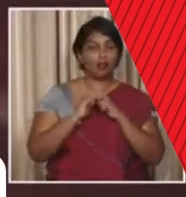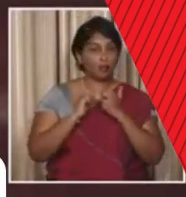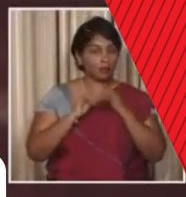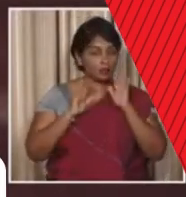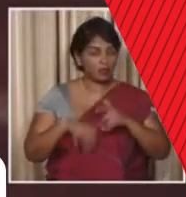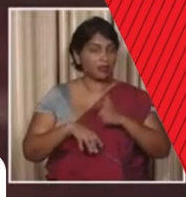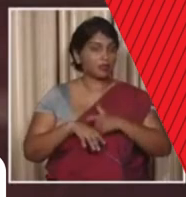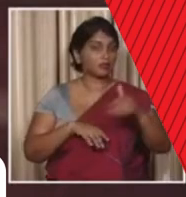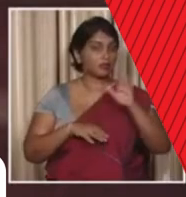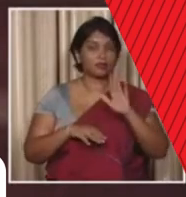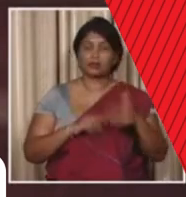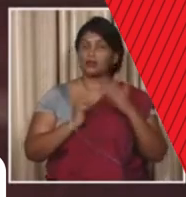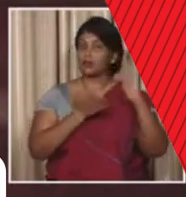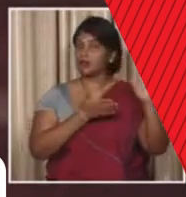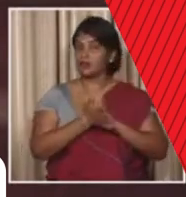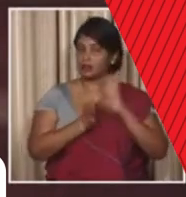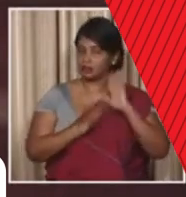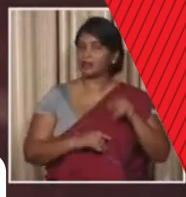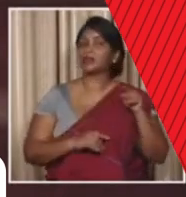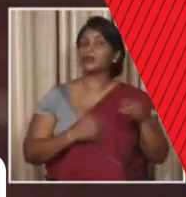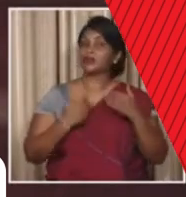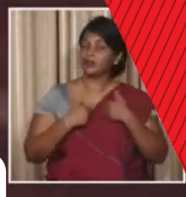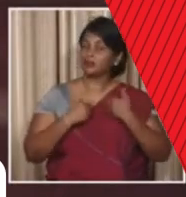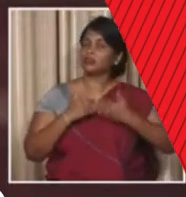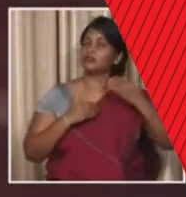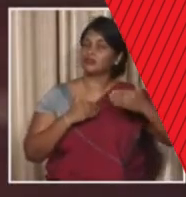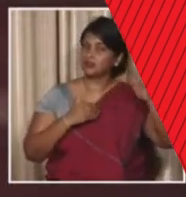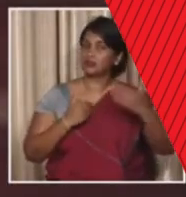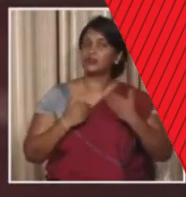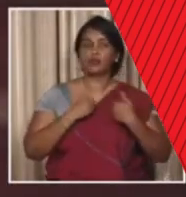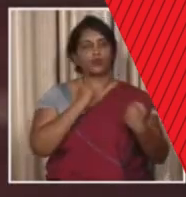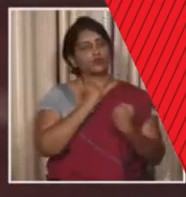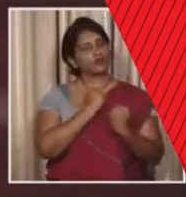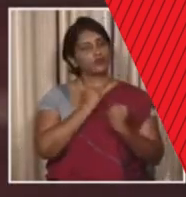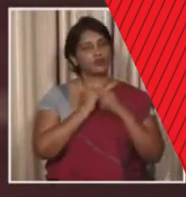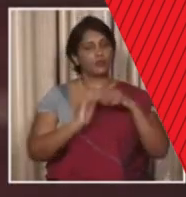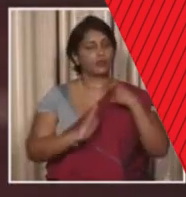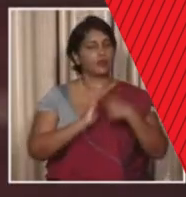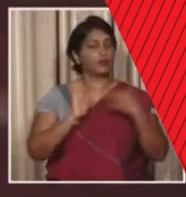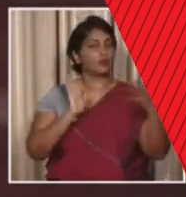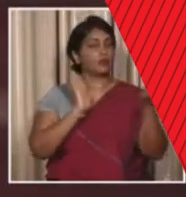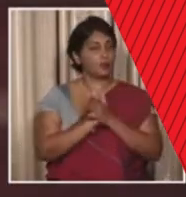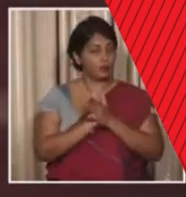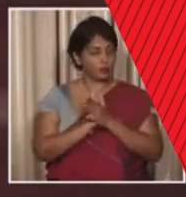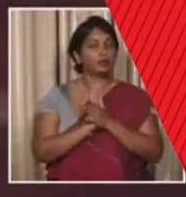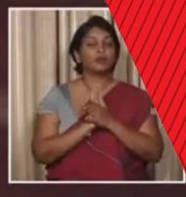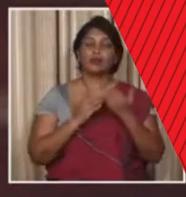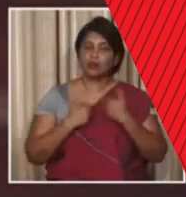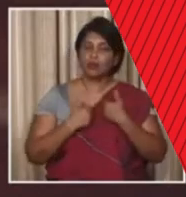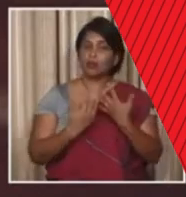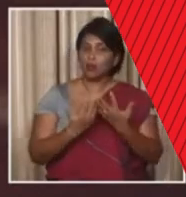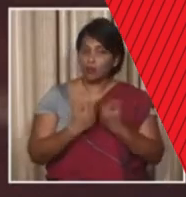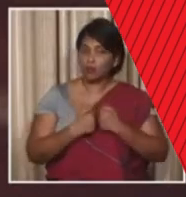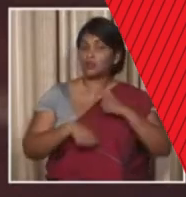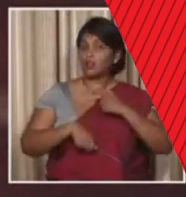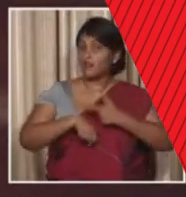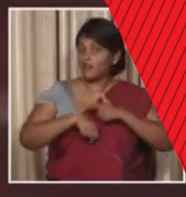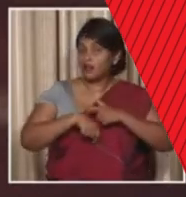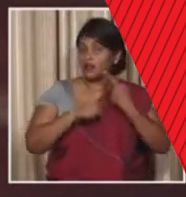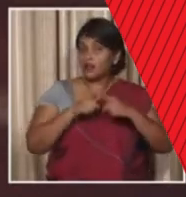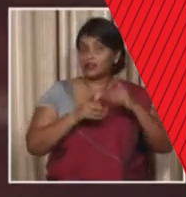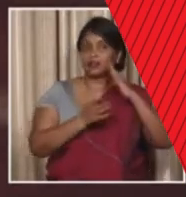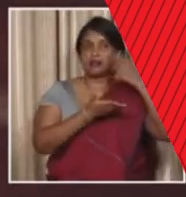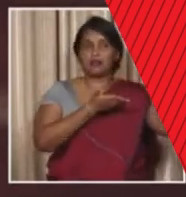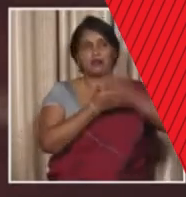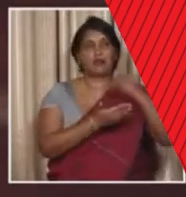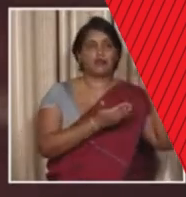continue to work with a country who helps us, who we only call as a brother when we need, but then when we want to do our politics,